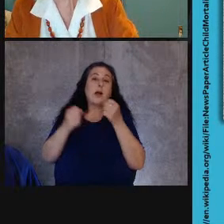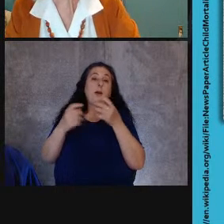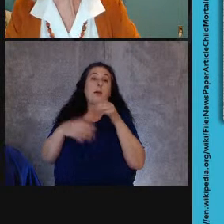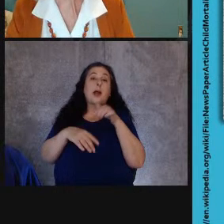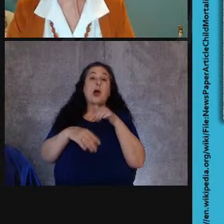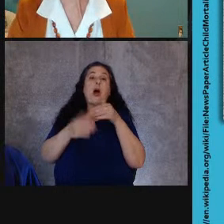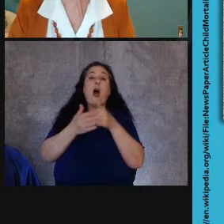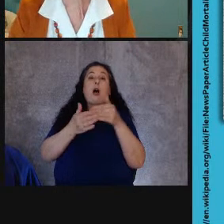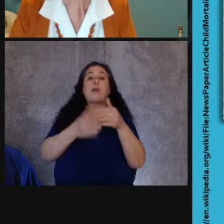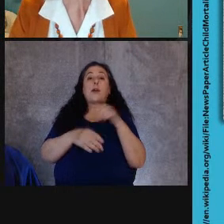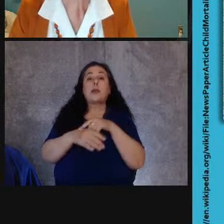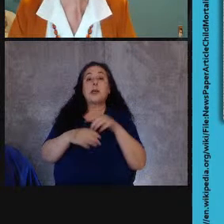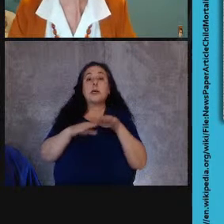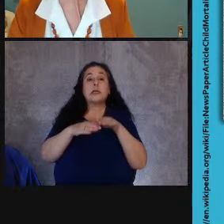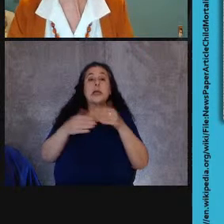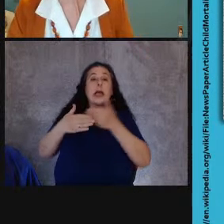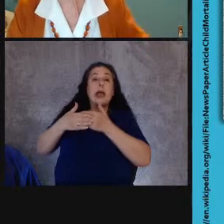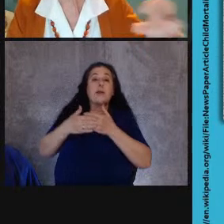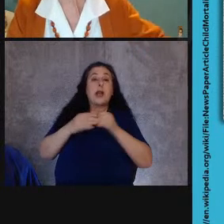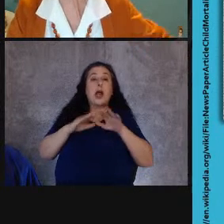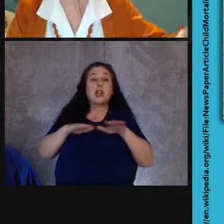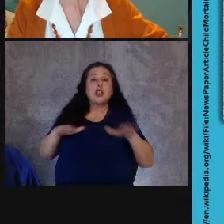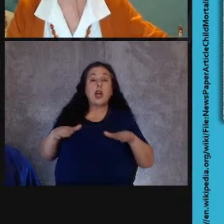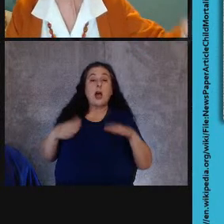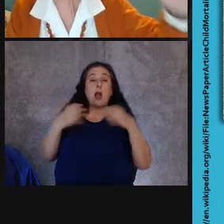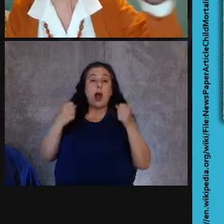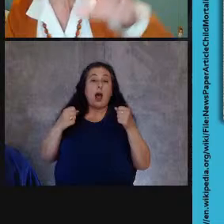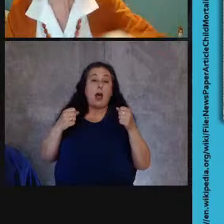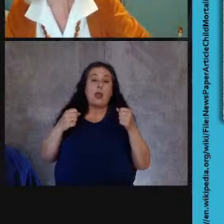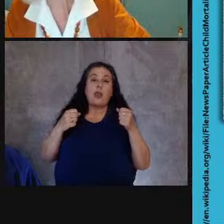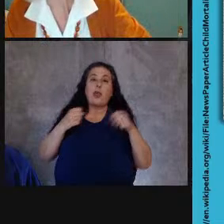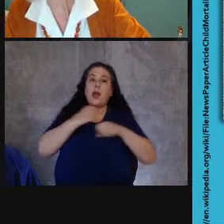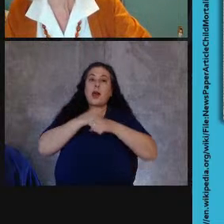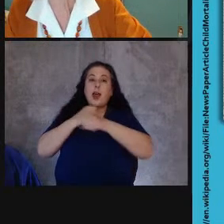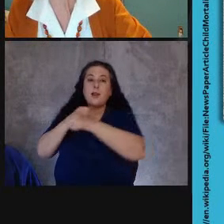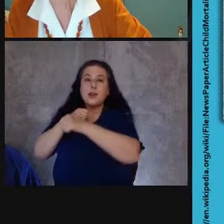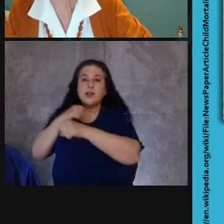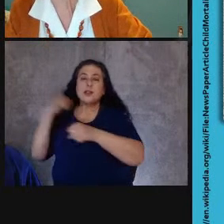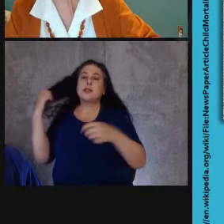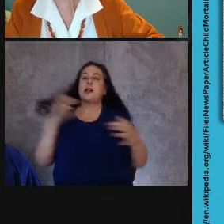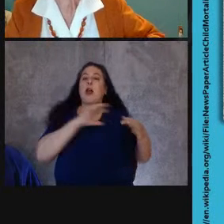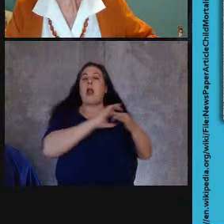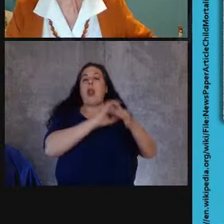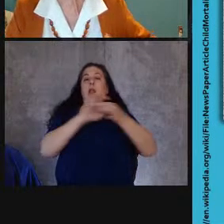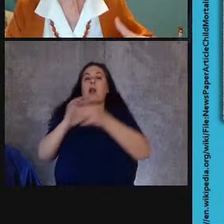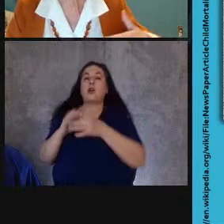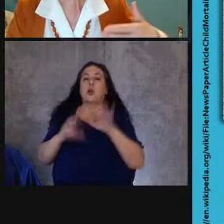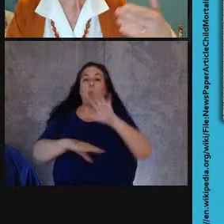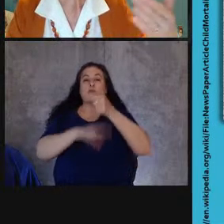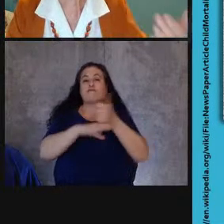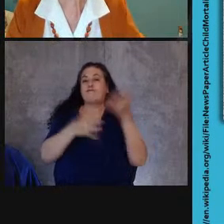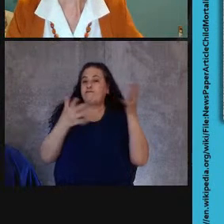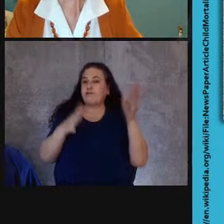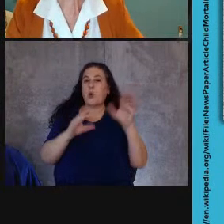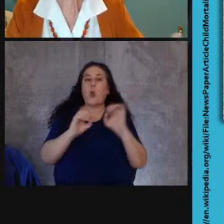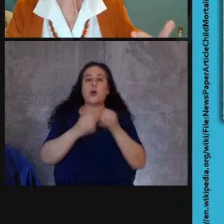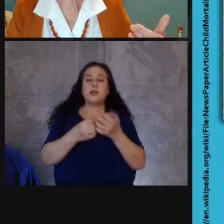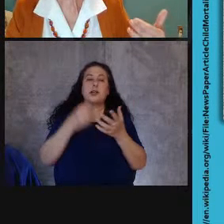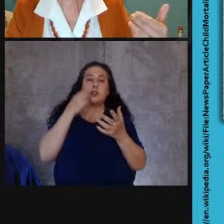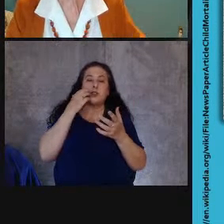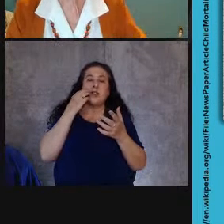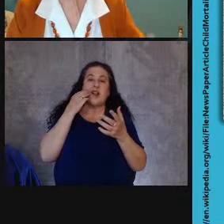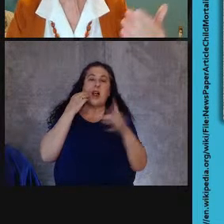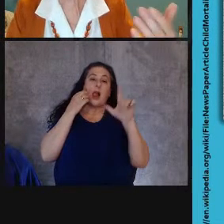times these infant and child health campaigns were kind of grafted onto existing organizations. So in the late